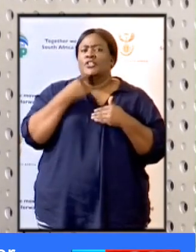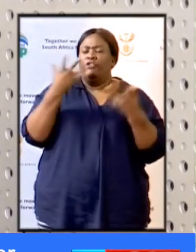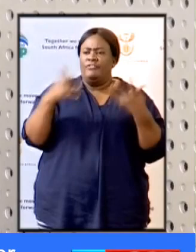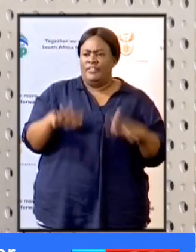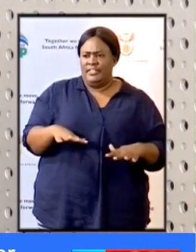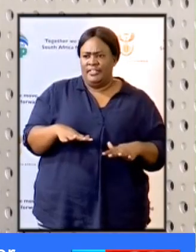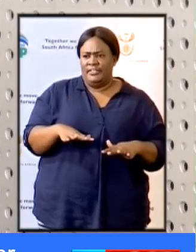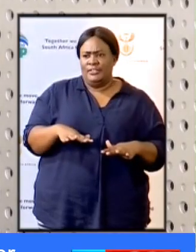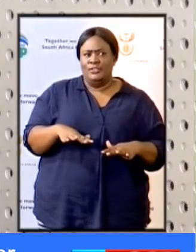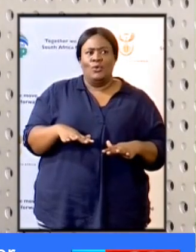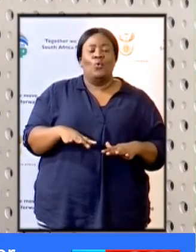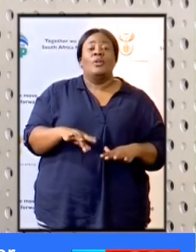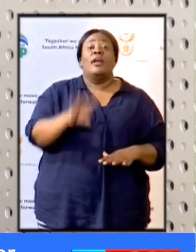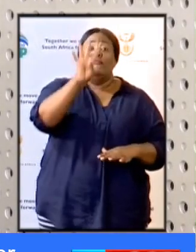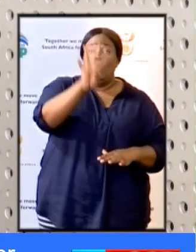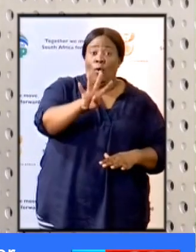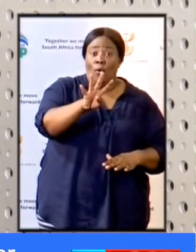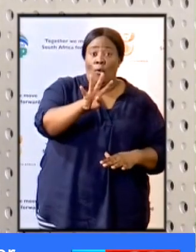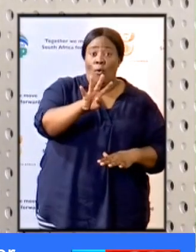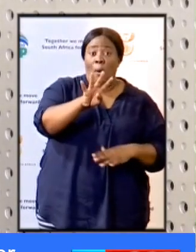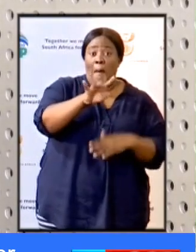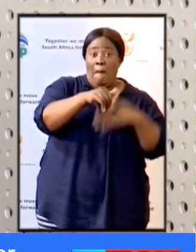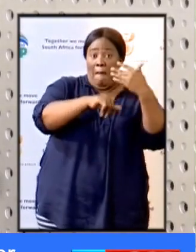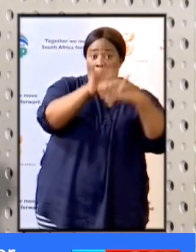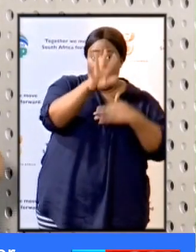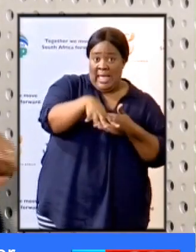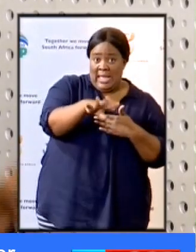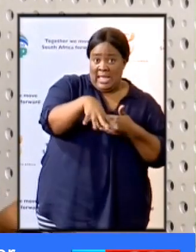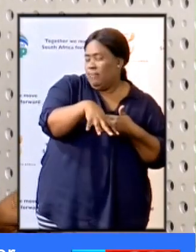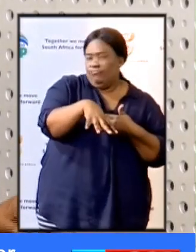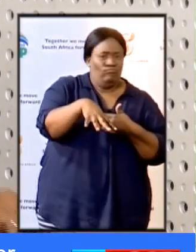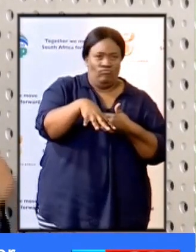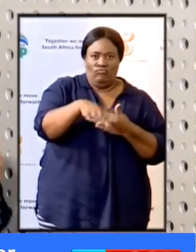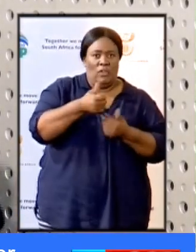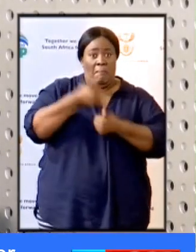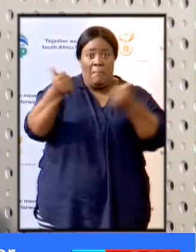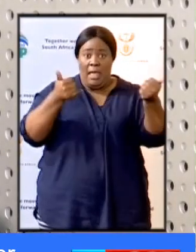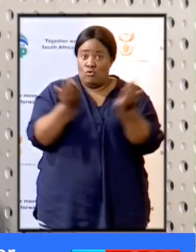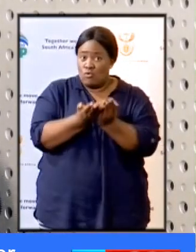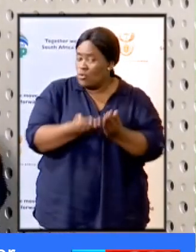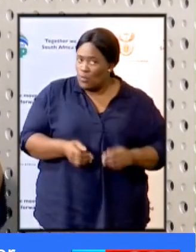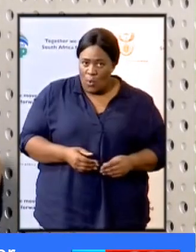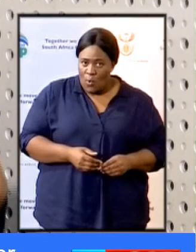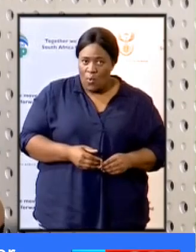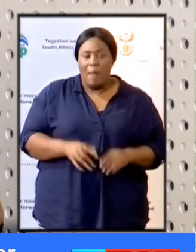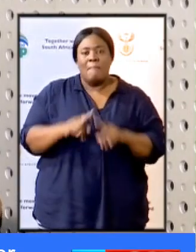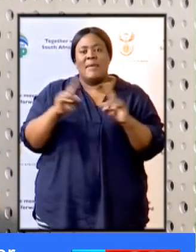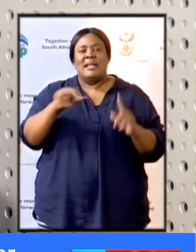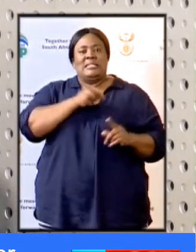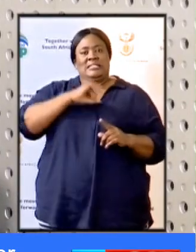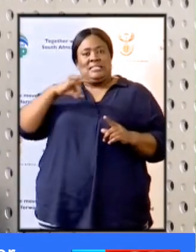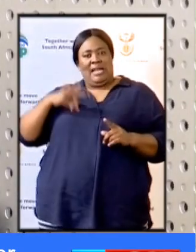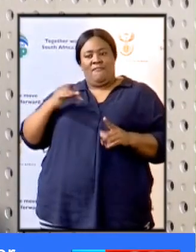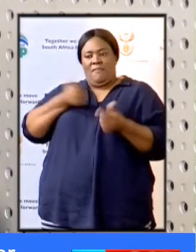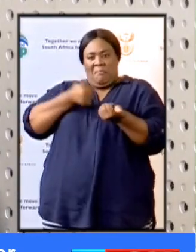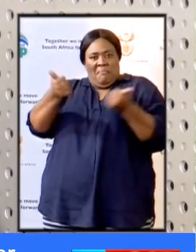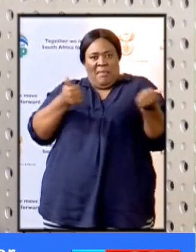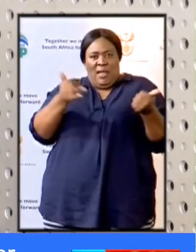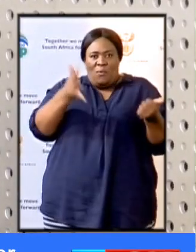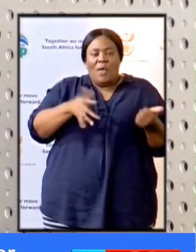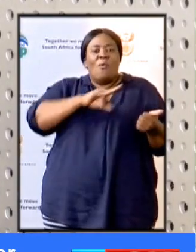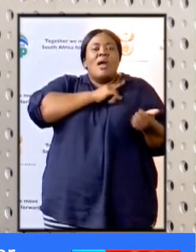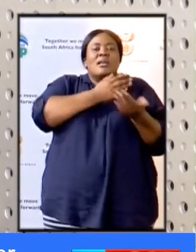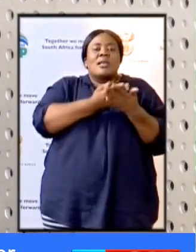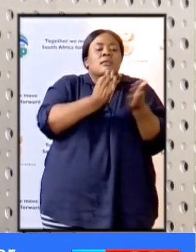sizazizwa ukuthi i-4 asiye esikolweni. Kuya abasebenzi. Bayenzani? Bayolungisela abantwana